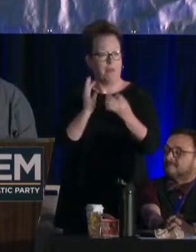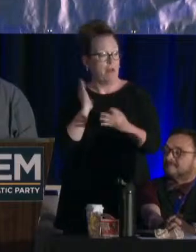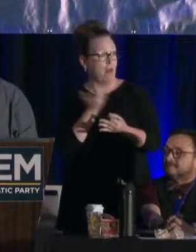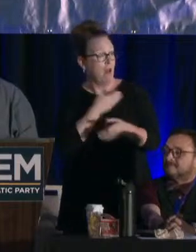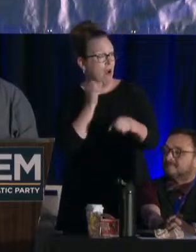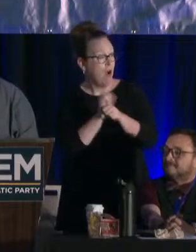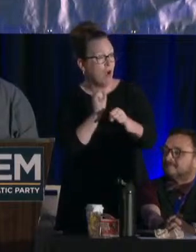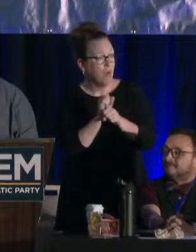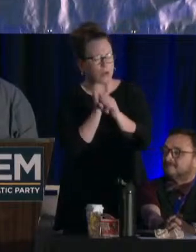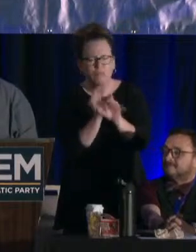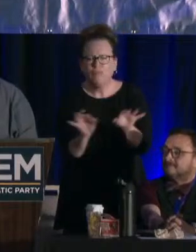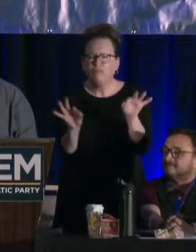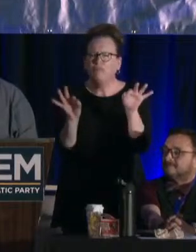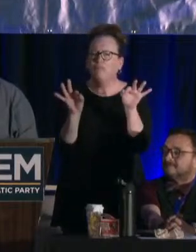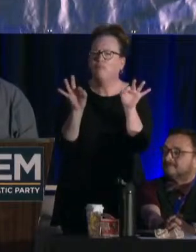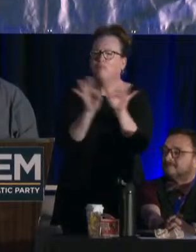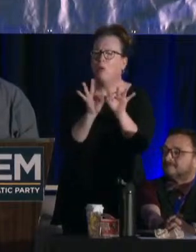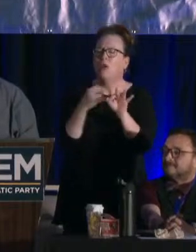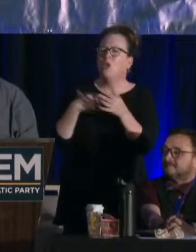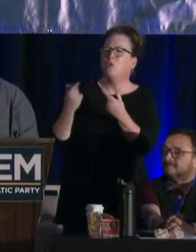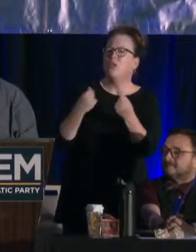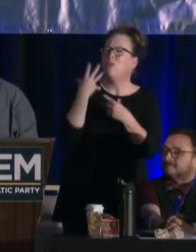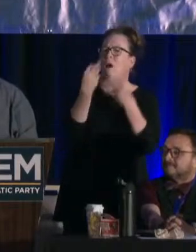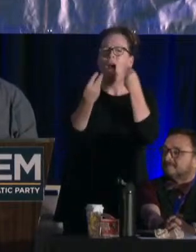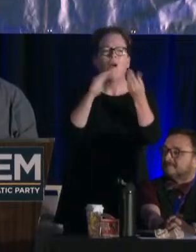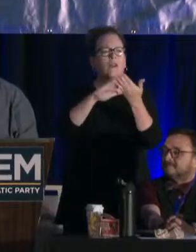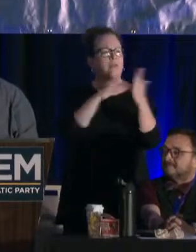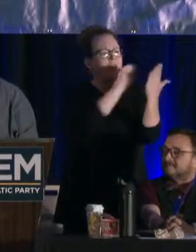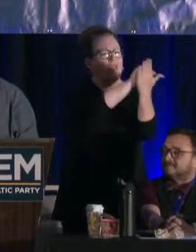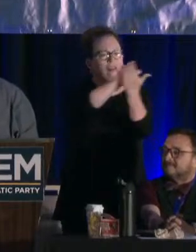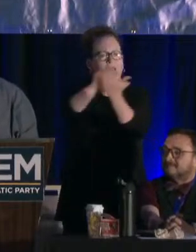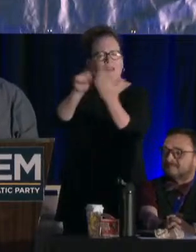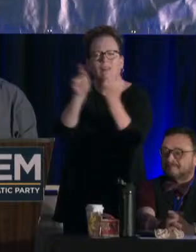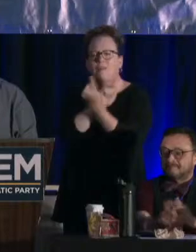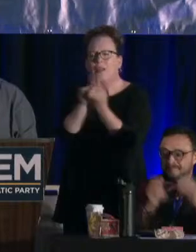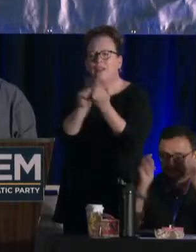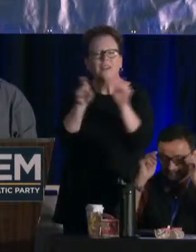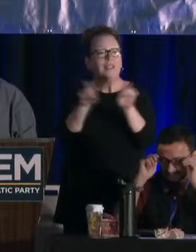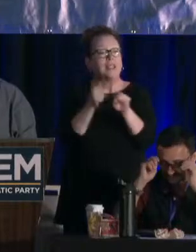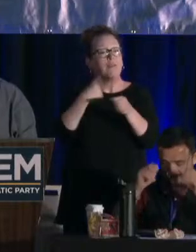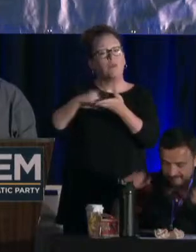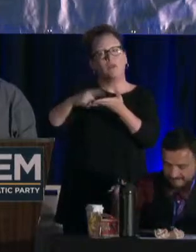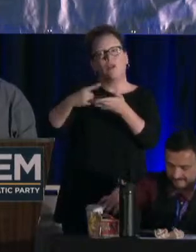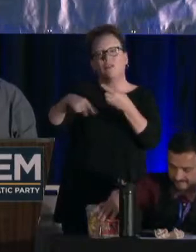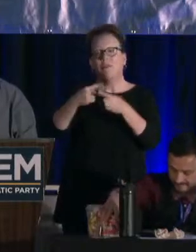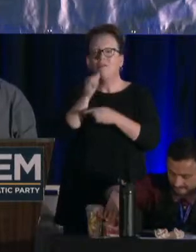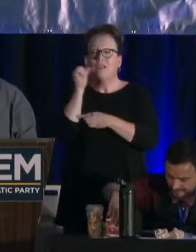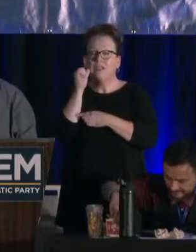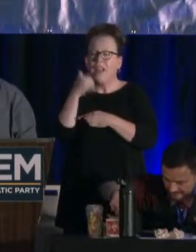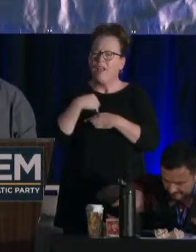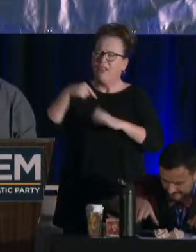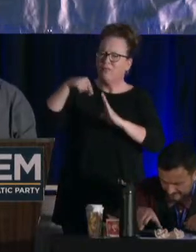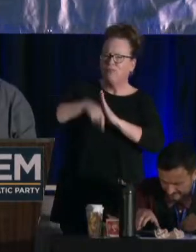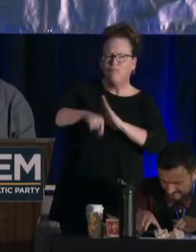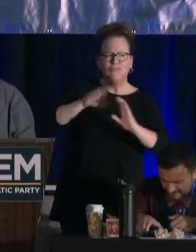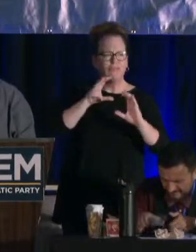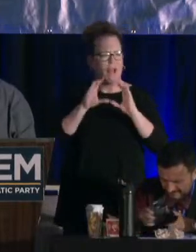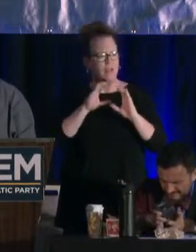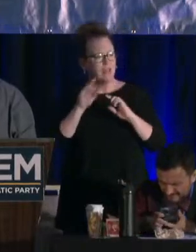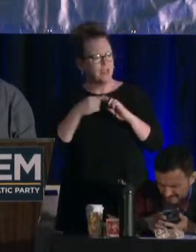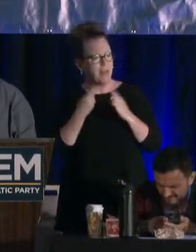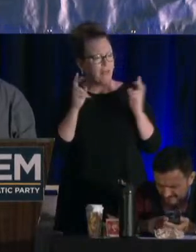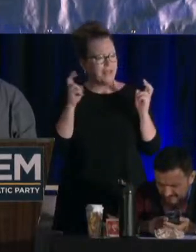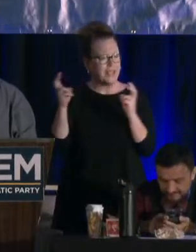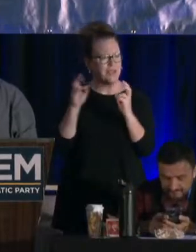than just making phone calls and knocking on doors. As we talked about yesterday, it's about having real, heartfelt conversations about the issues that